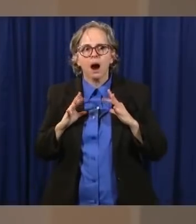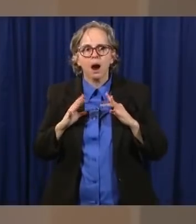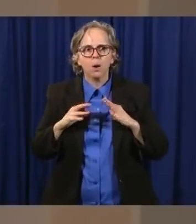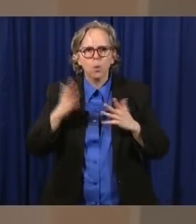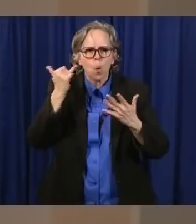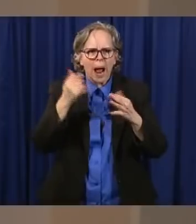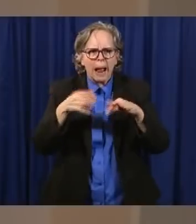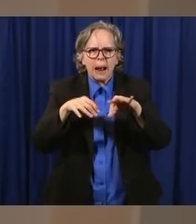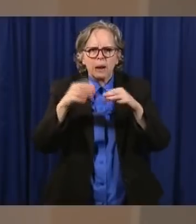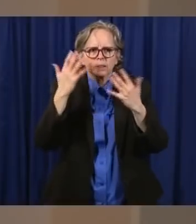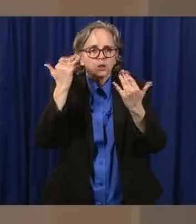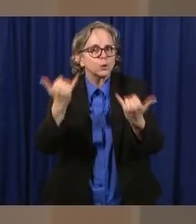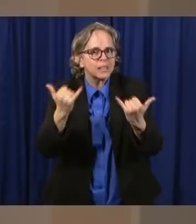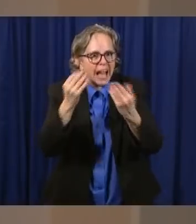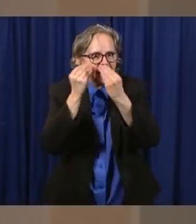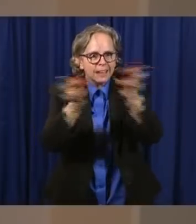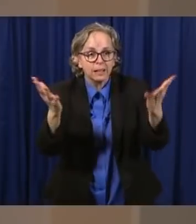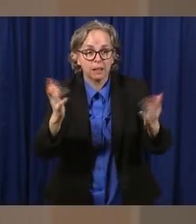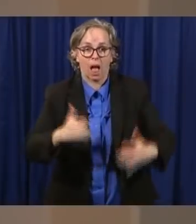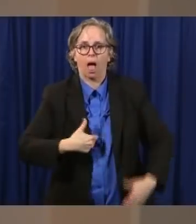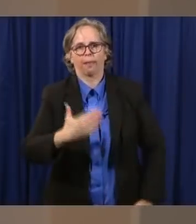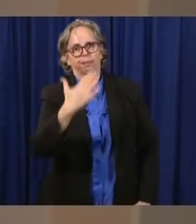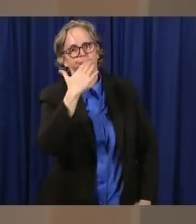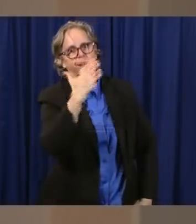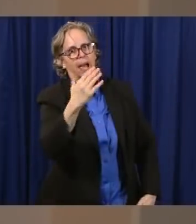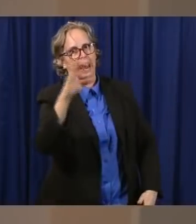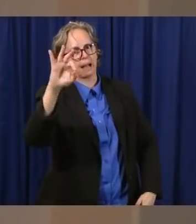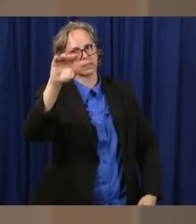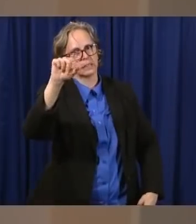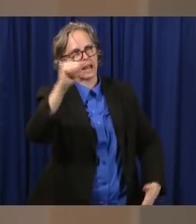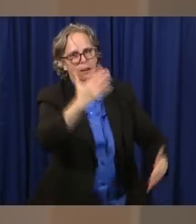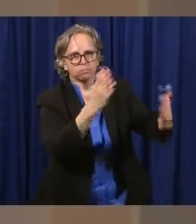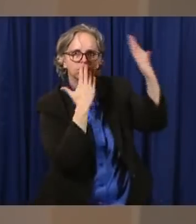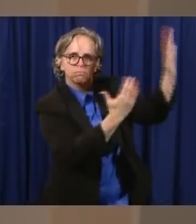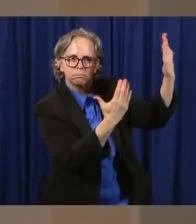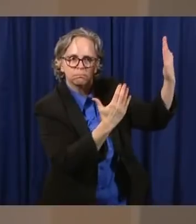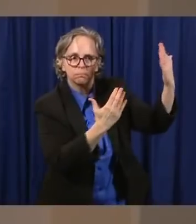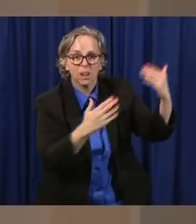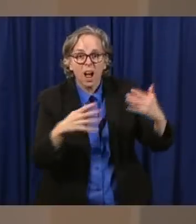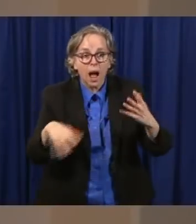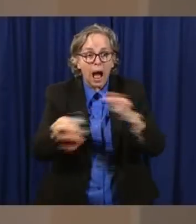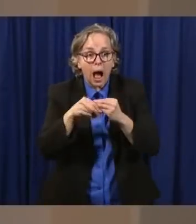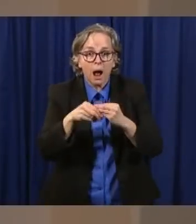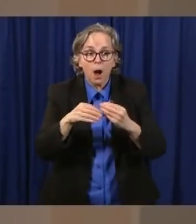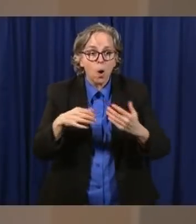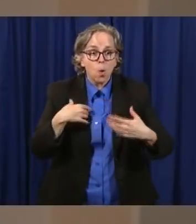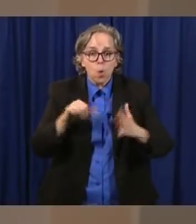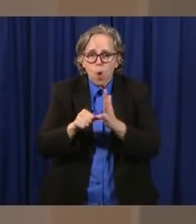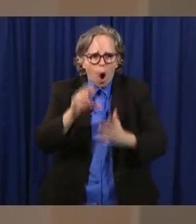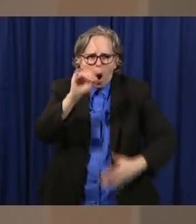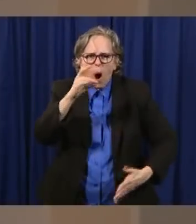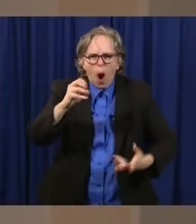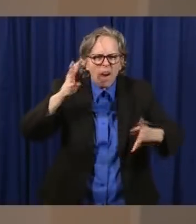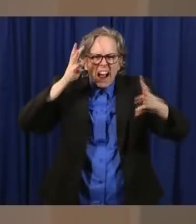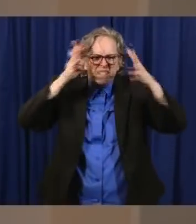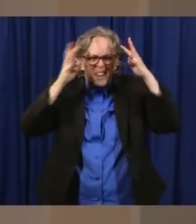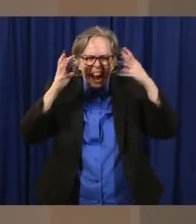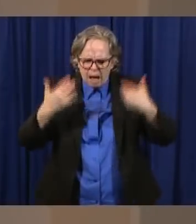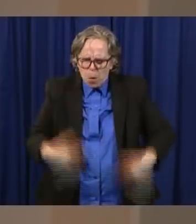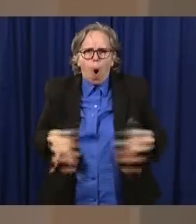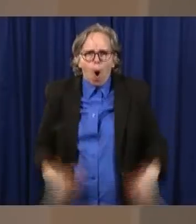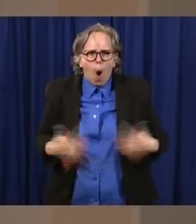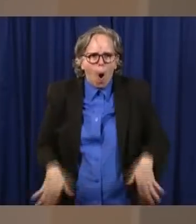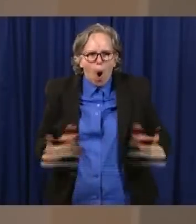thank the FDA. I want to, but also, it's Ohio's innovators. Governor talked about the people who were